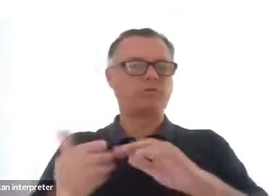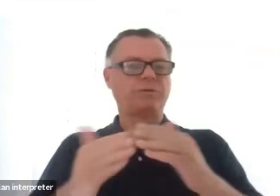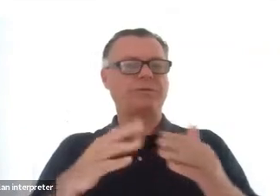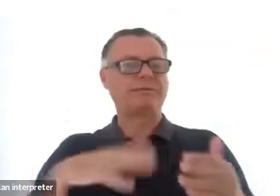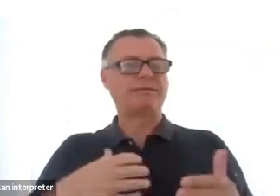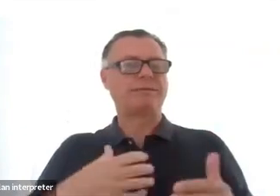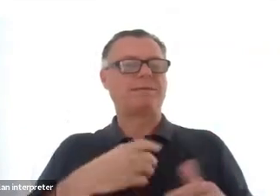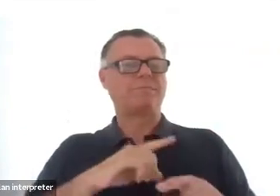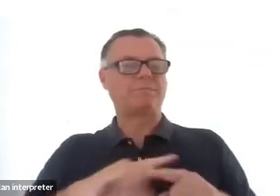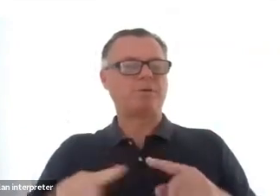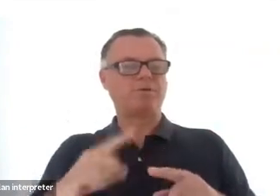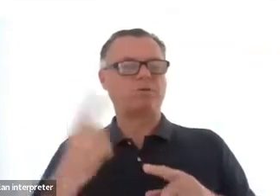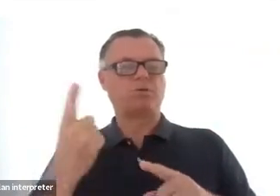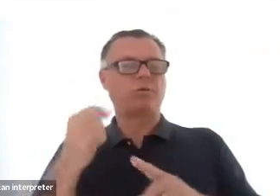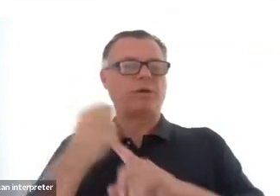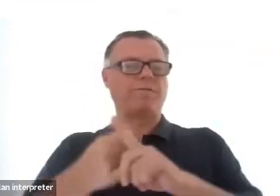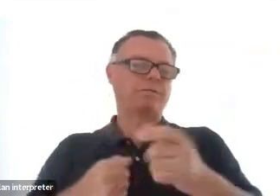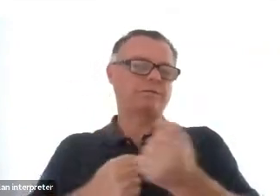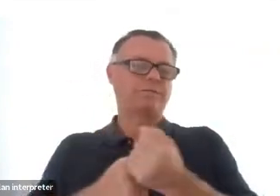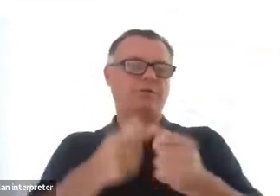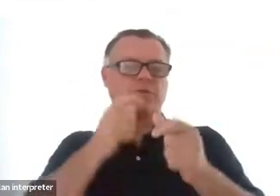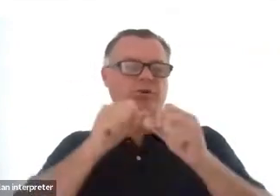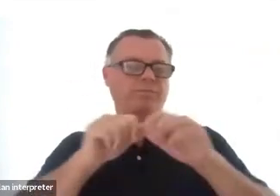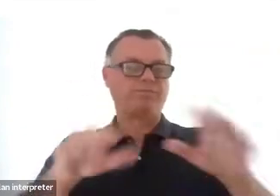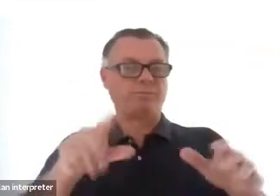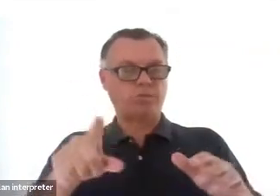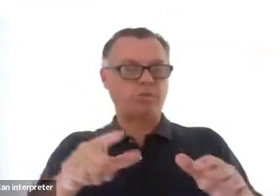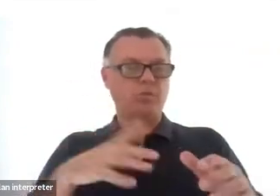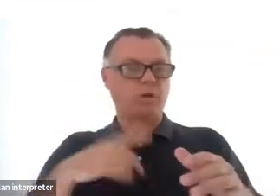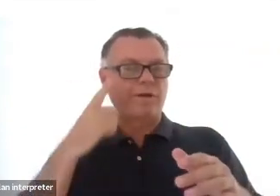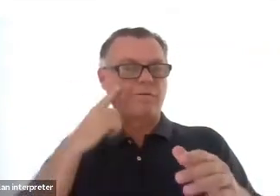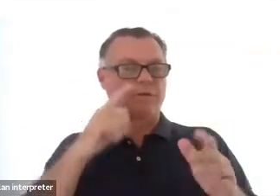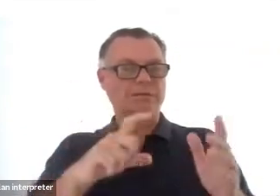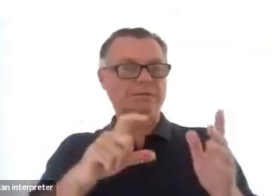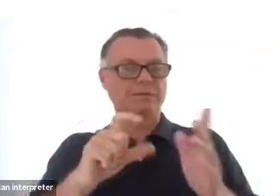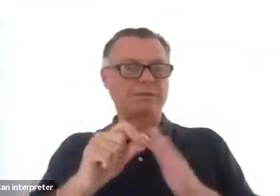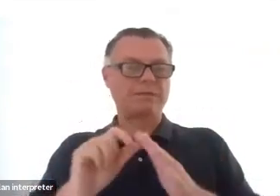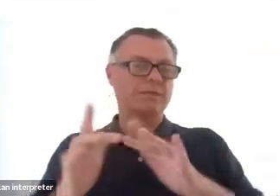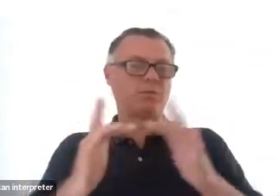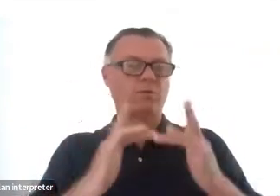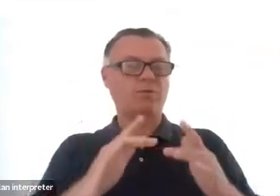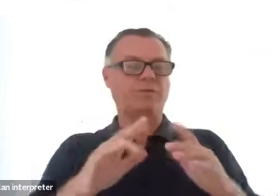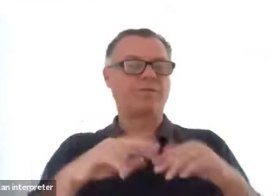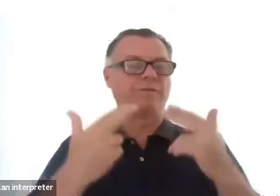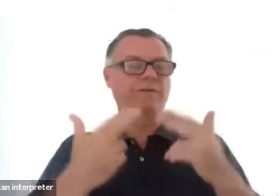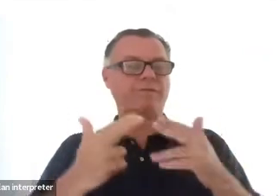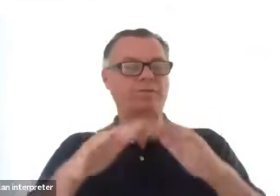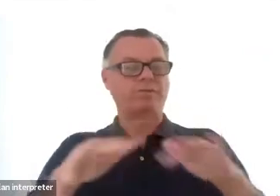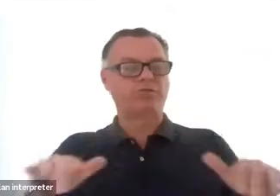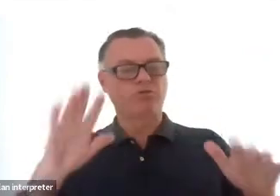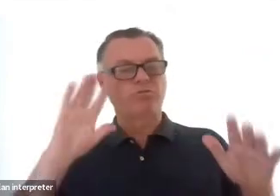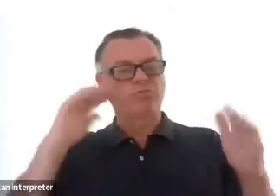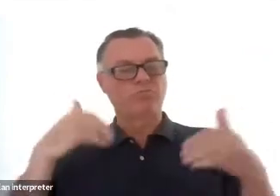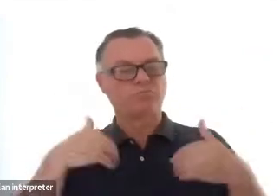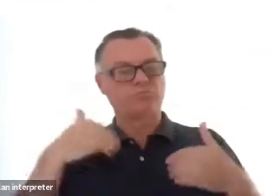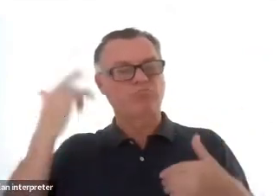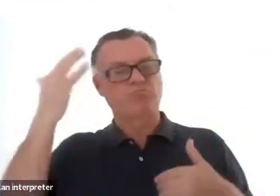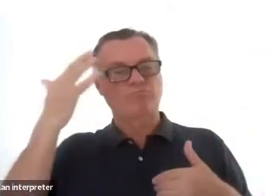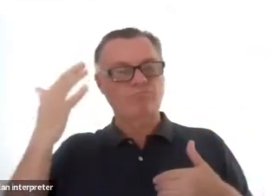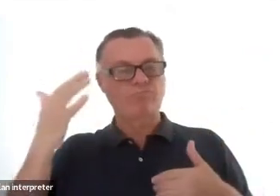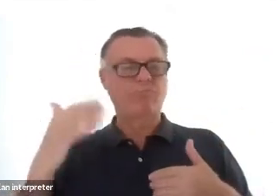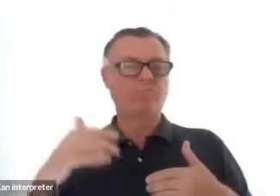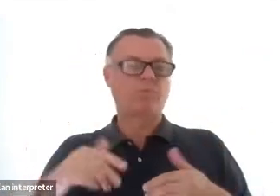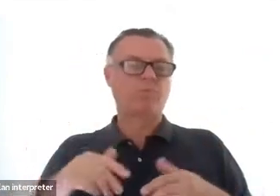and the advocates who can help spread the word. So if you're connecting to CP networks, neurodivergent families, or aged care, share how you can activate